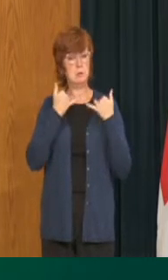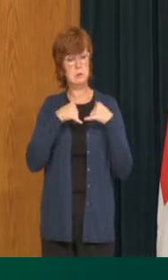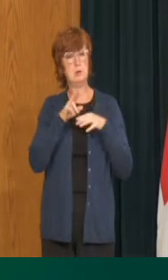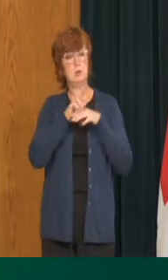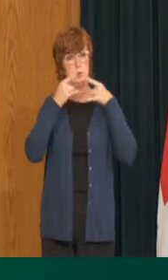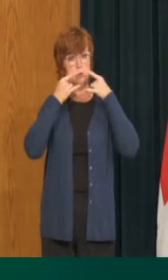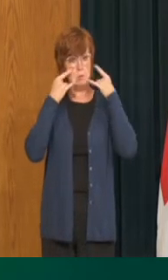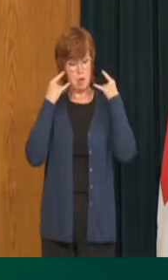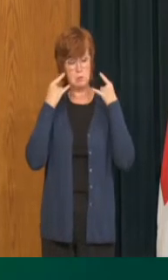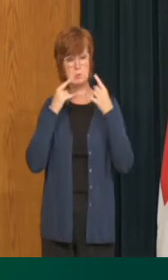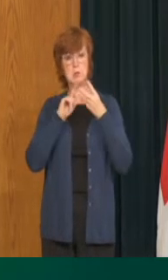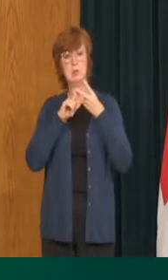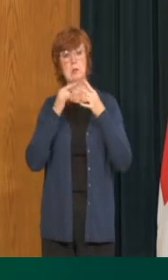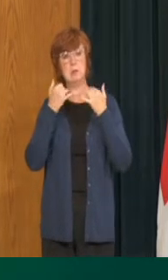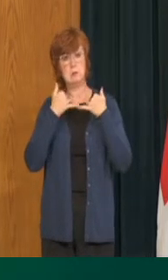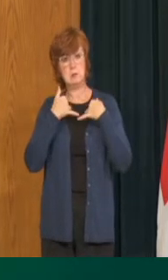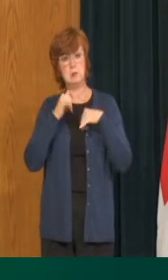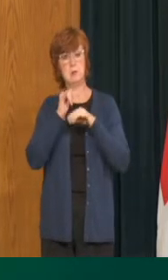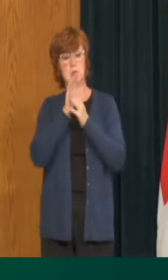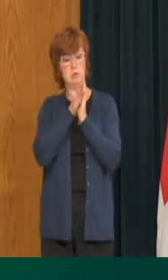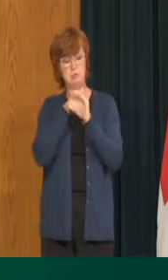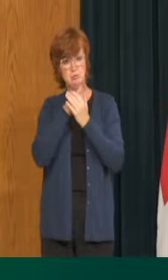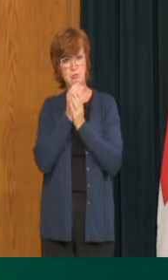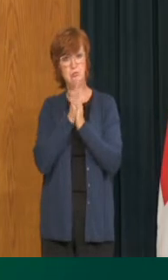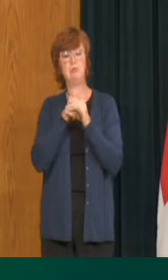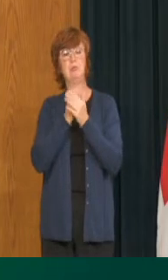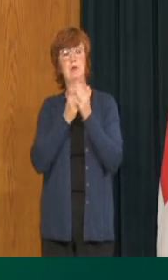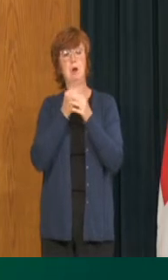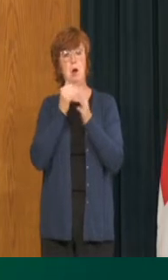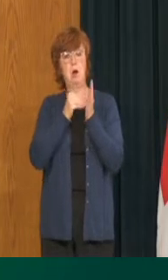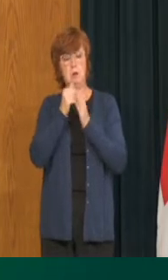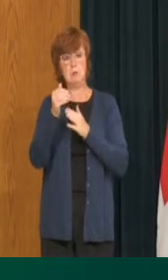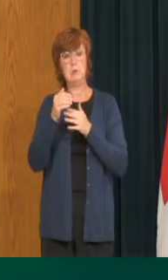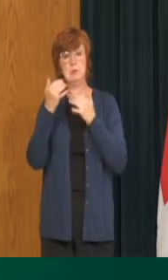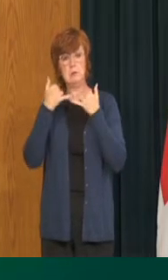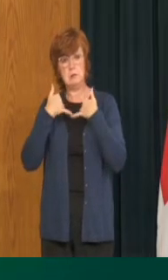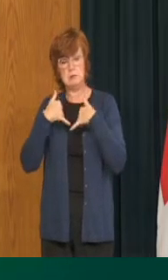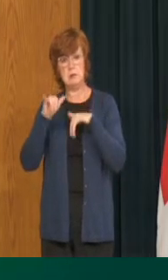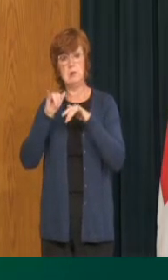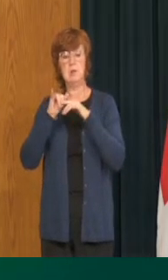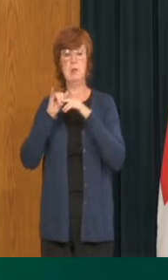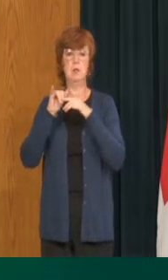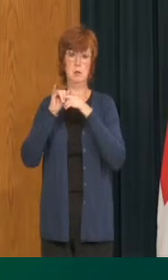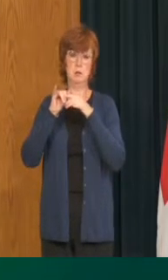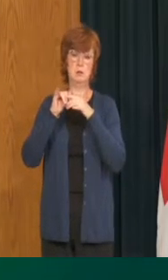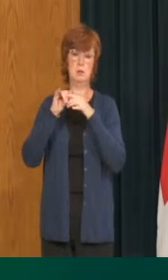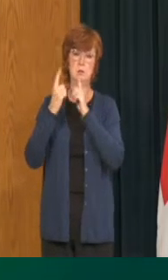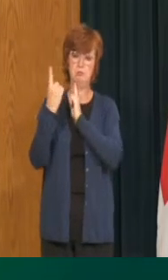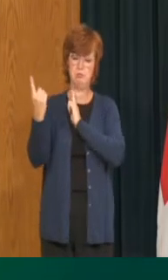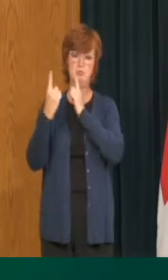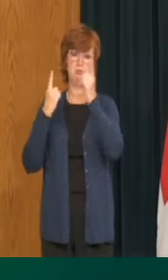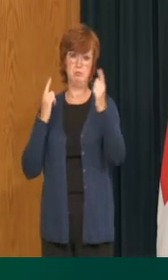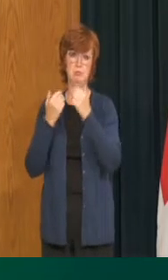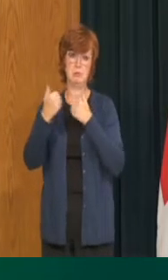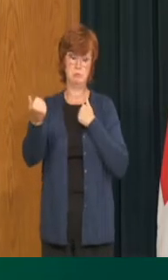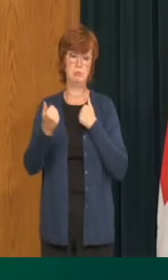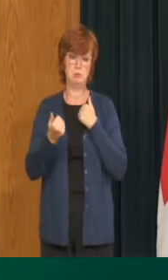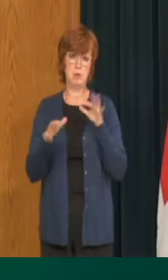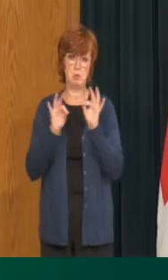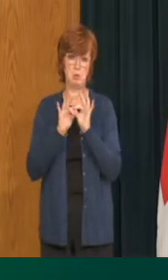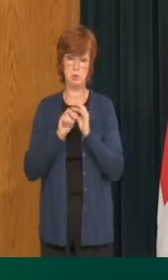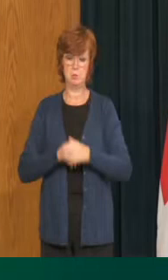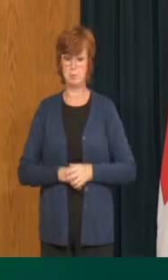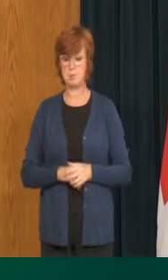and appropriate mask usage. Follow all the local public health orders wherever you are, and when you return to Saskatchewan, you should self-monitor